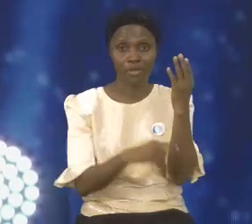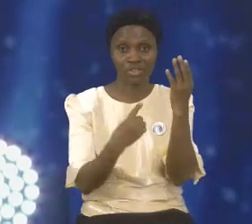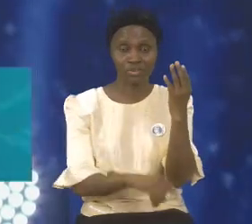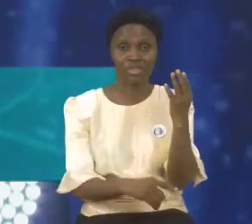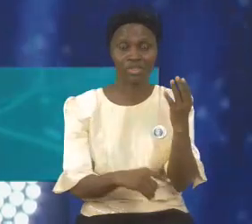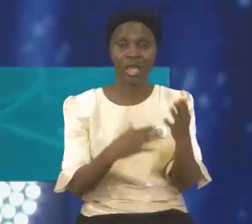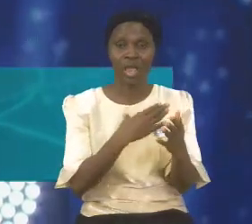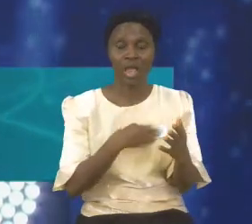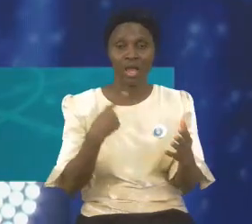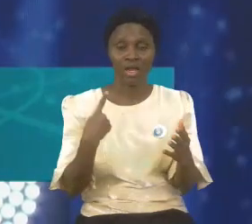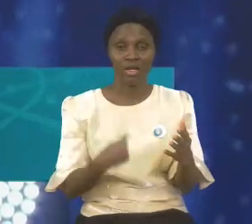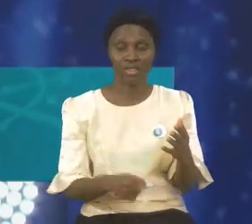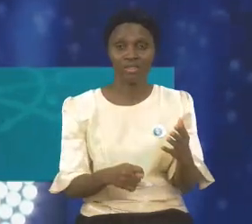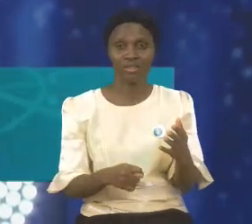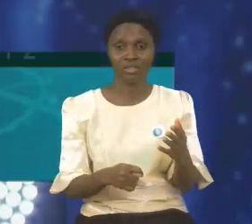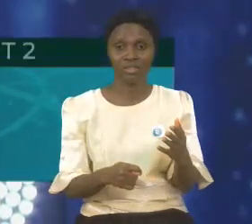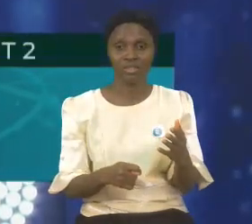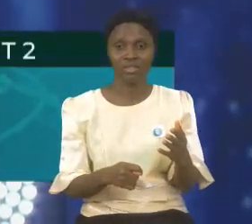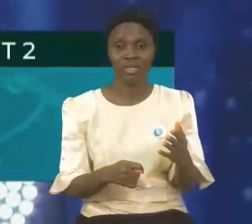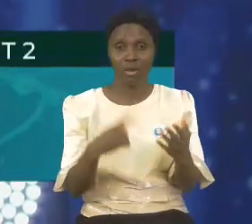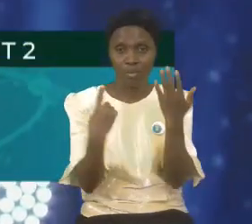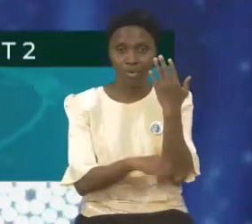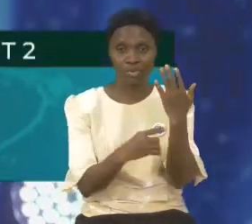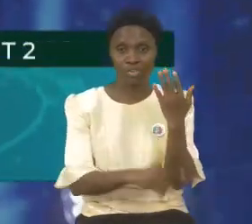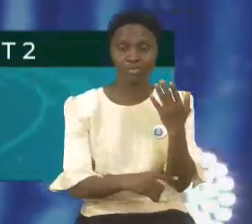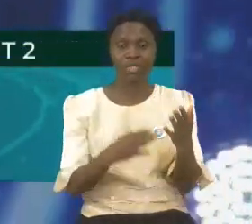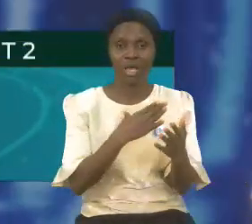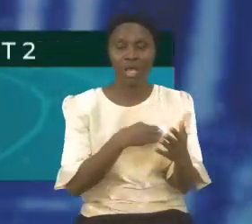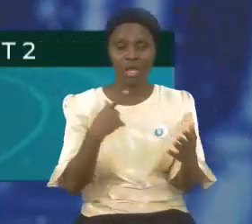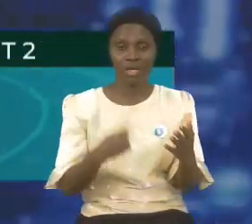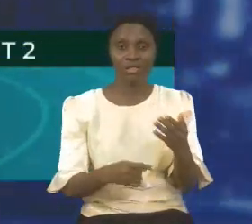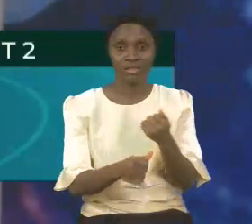the punishment and the perdition, the punishment and the perdition of